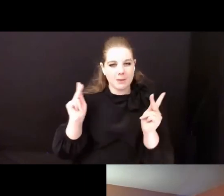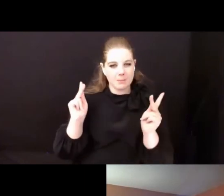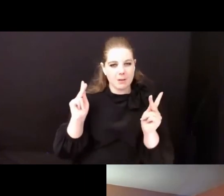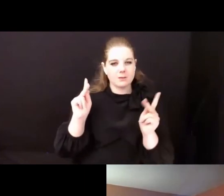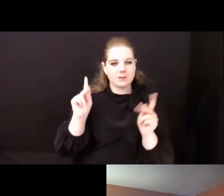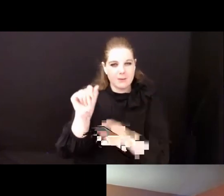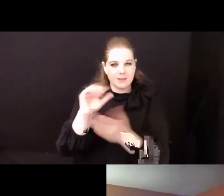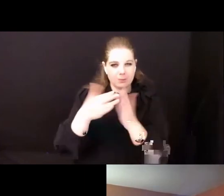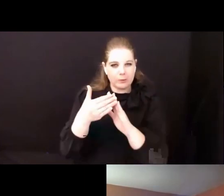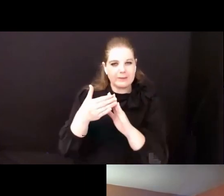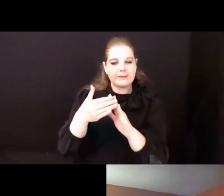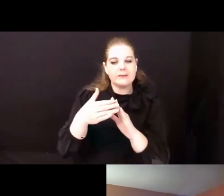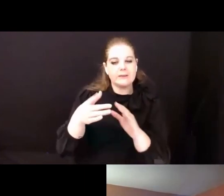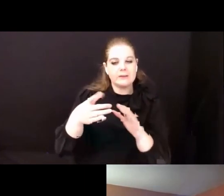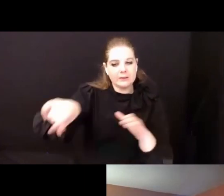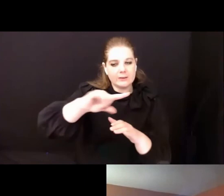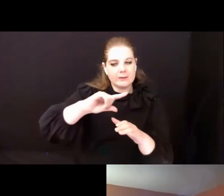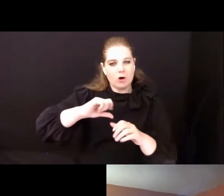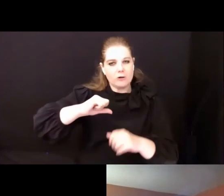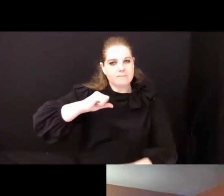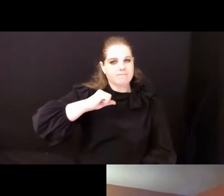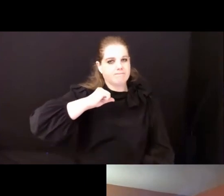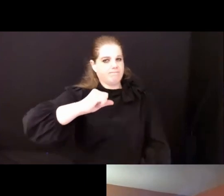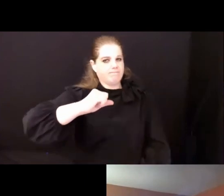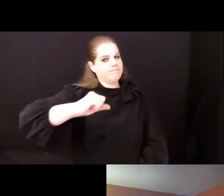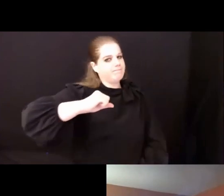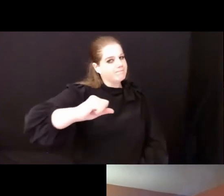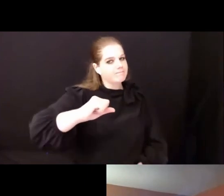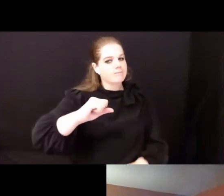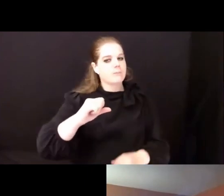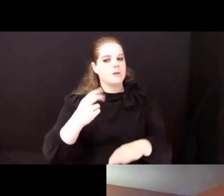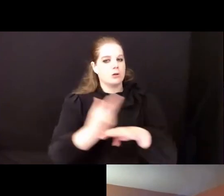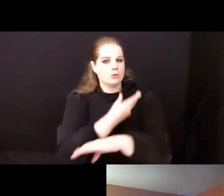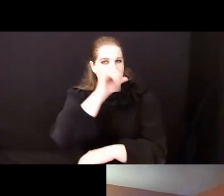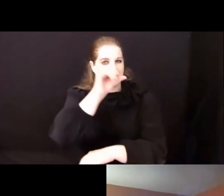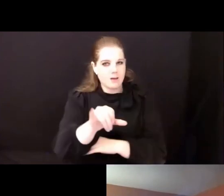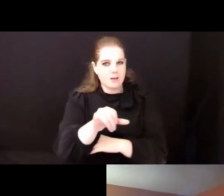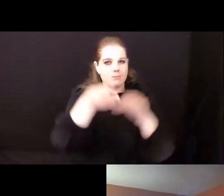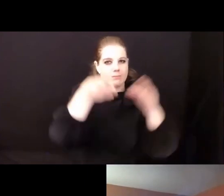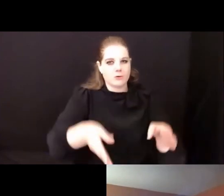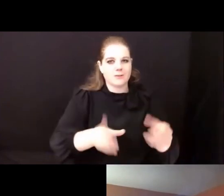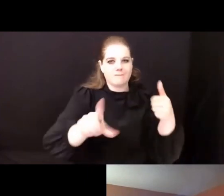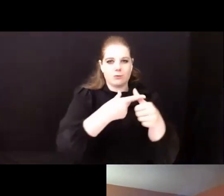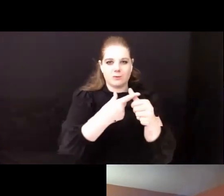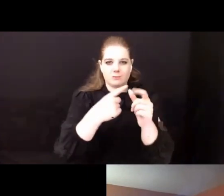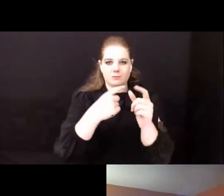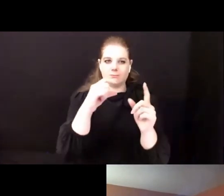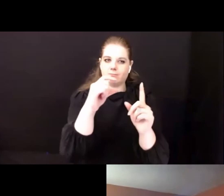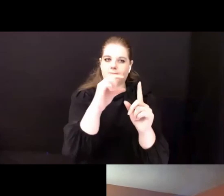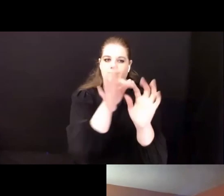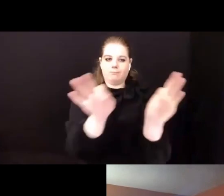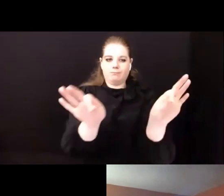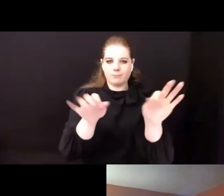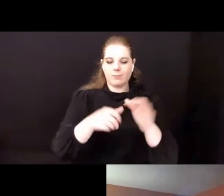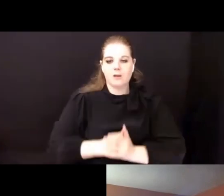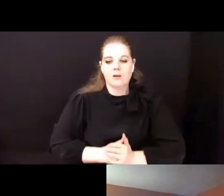are sort of resisting back on using that person first term and saying, hey, you know,